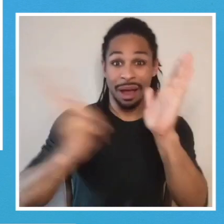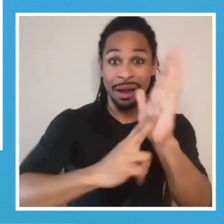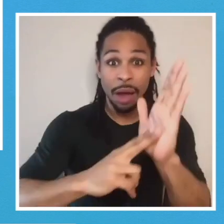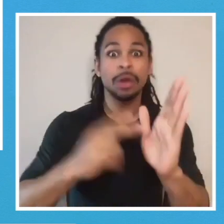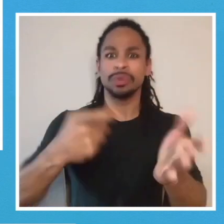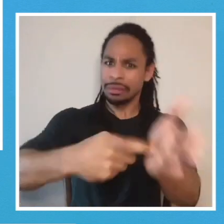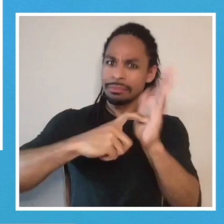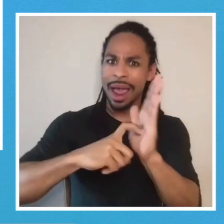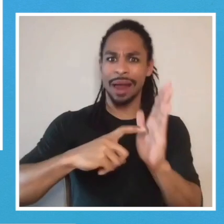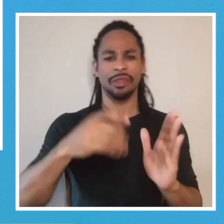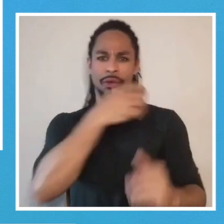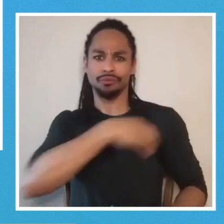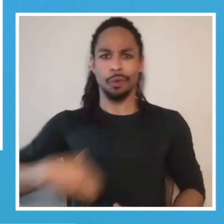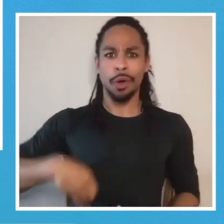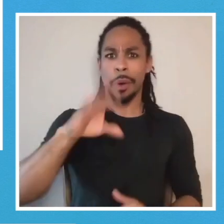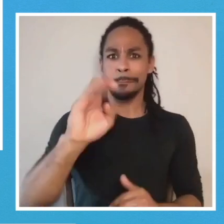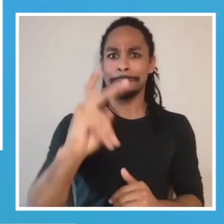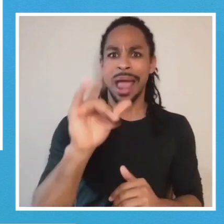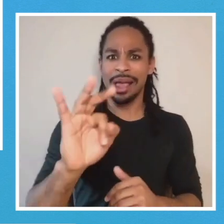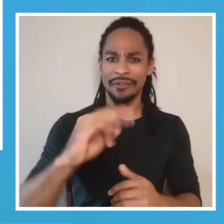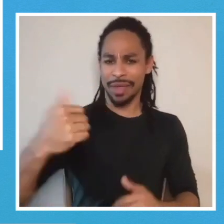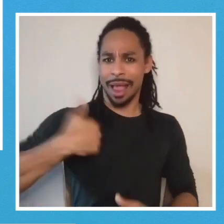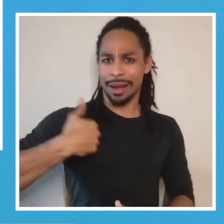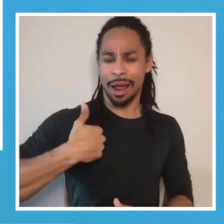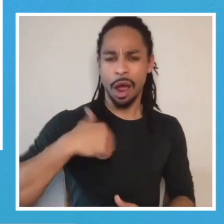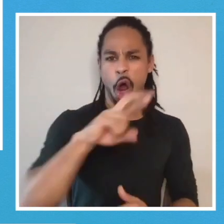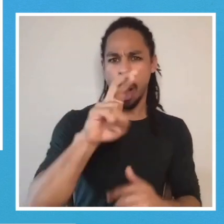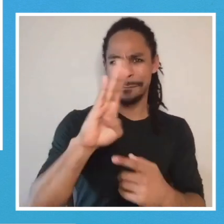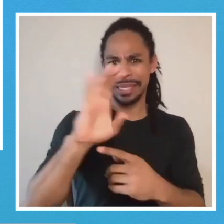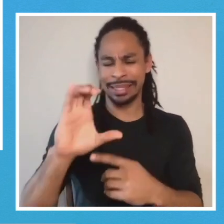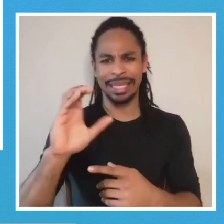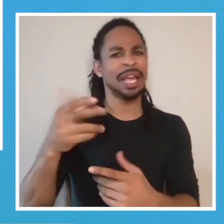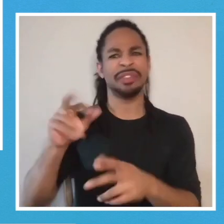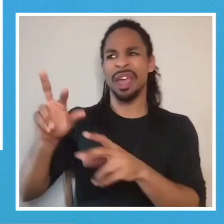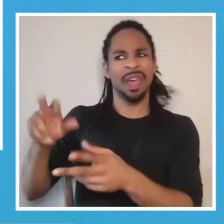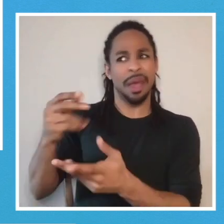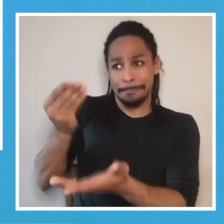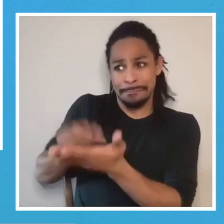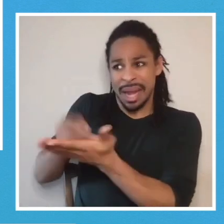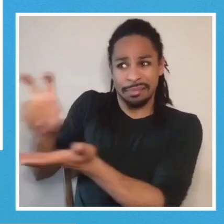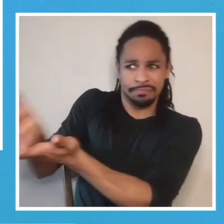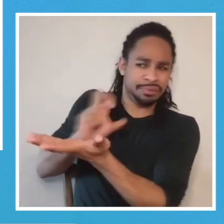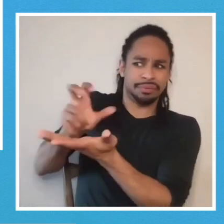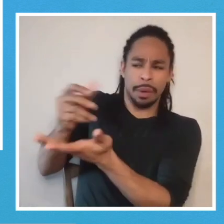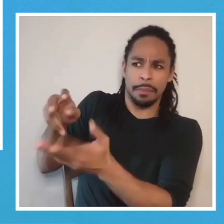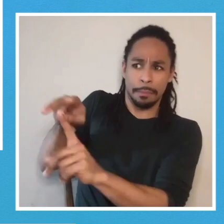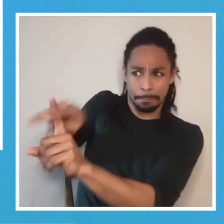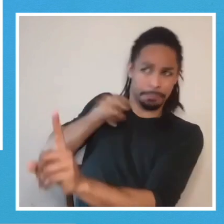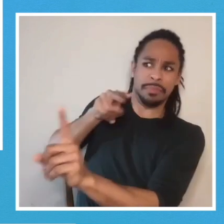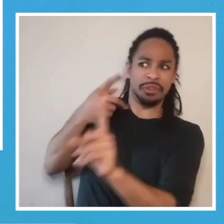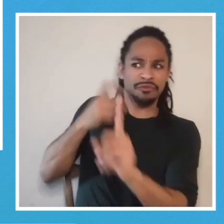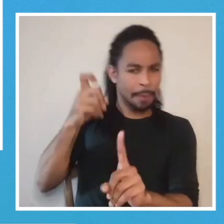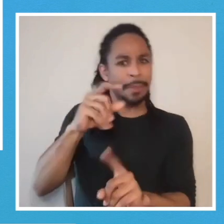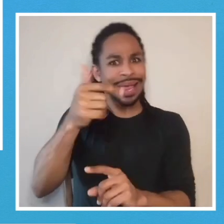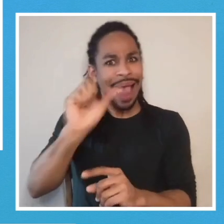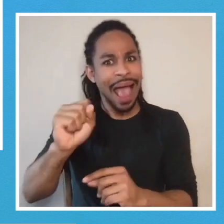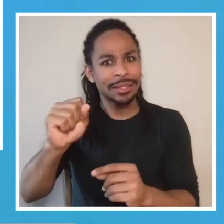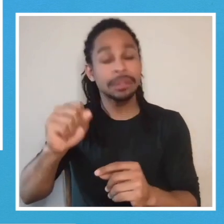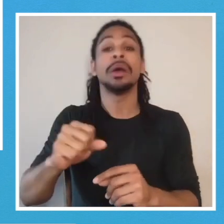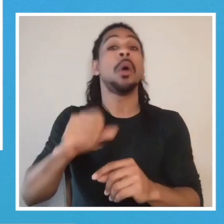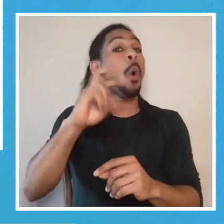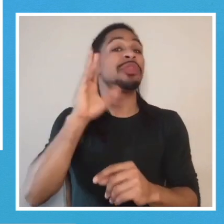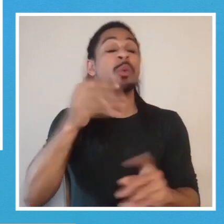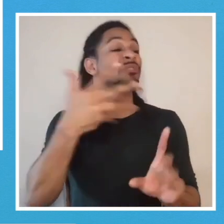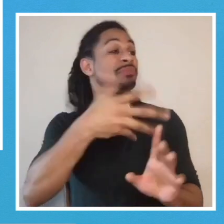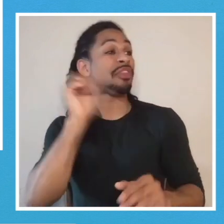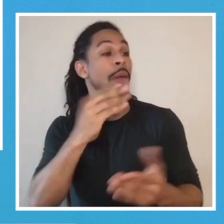of Canada, RBC, divest from the Coastal GasLink pipeline, or they would take their money out of its subsidiary